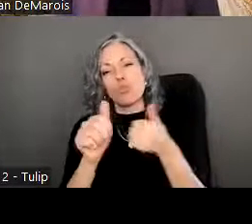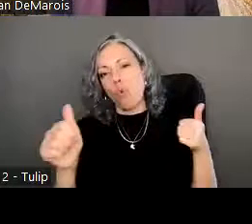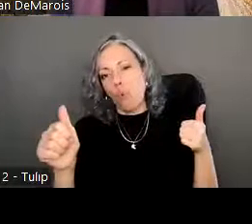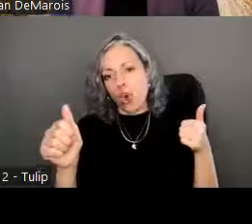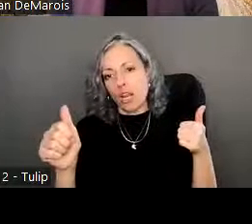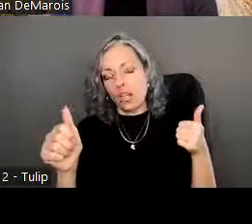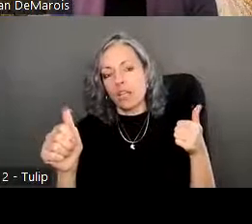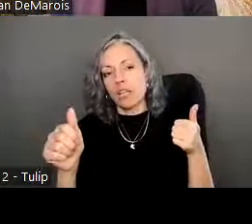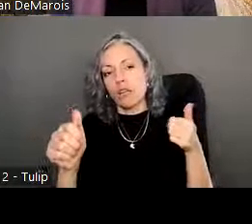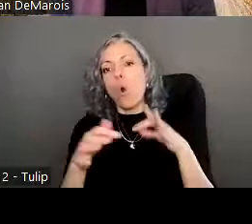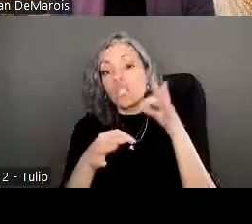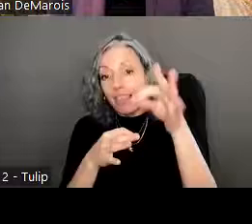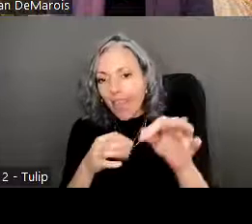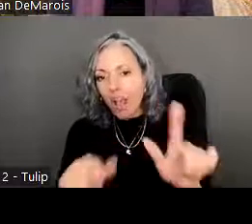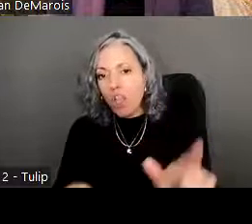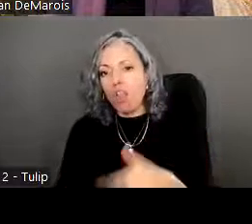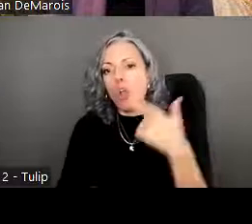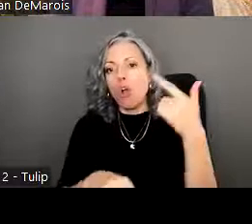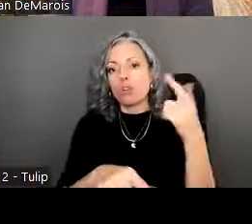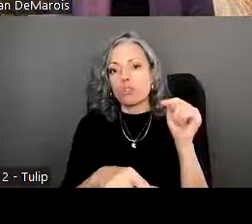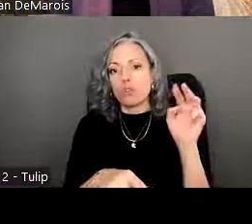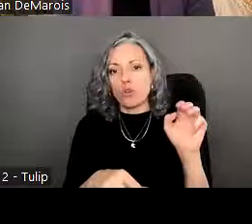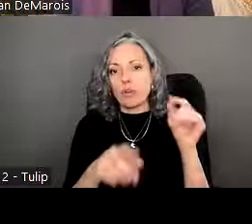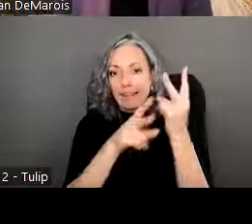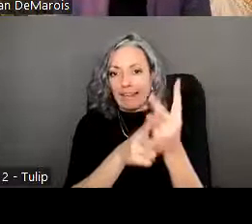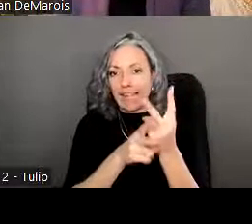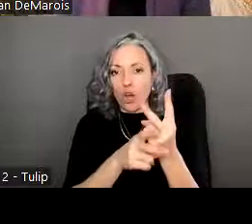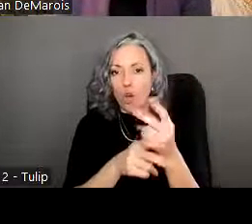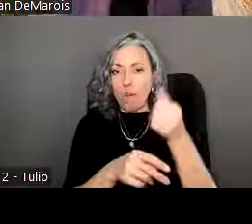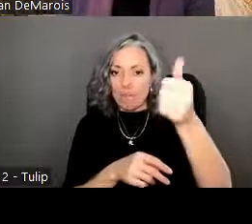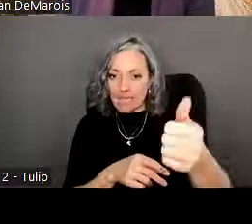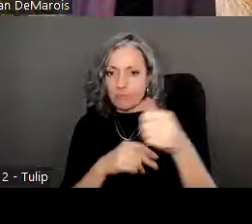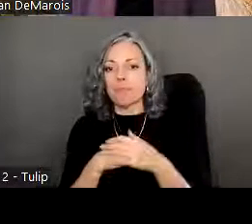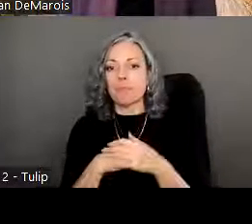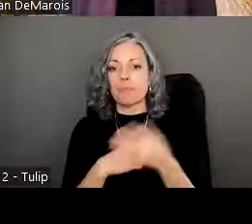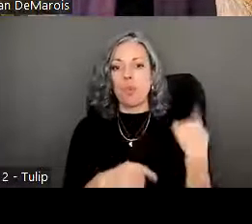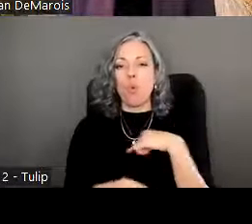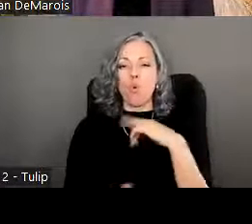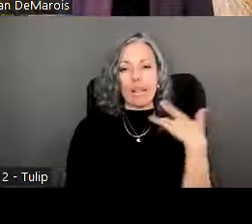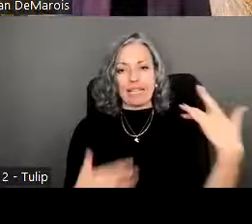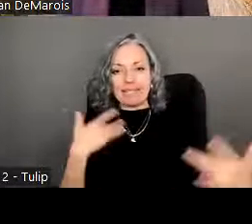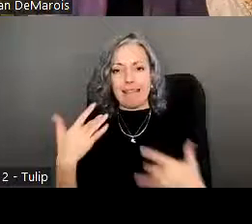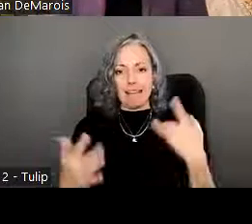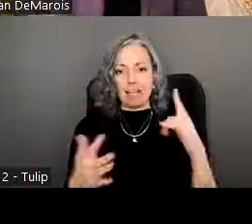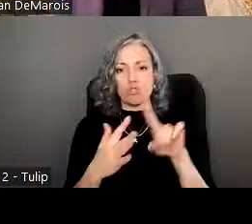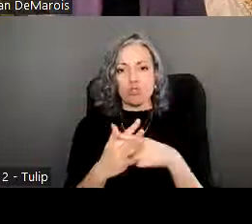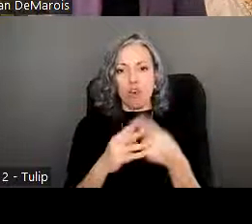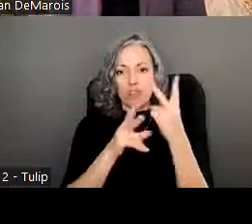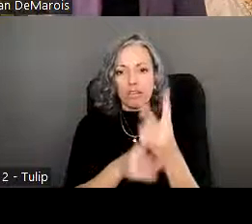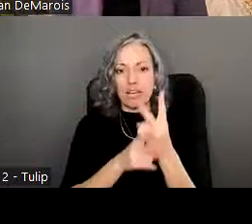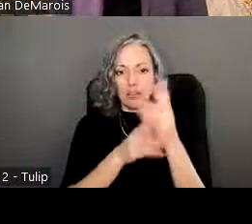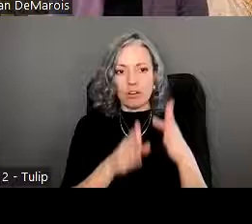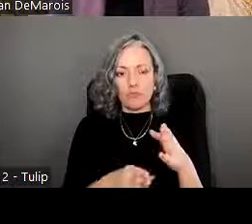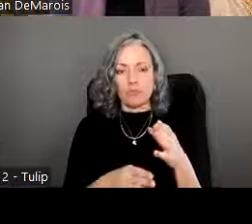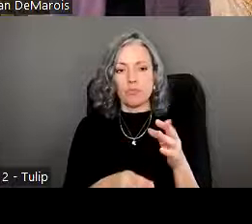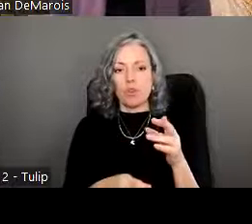or delay long-term care placement. We're very excited to be starting on the Caregiver Equity